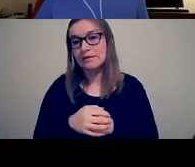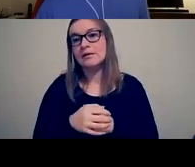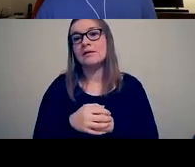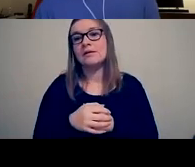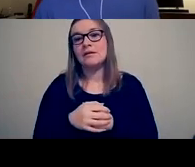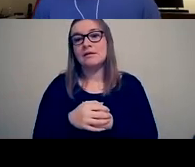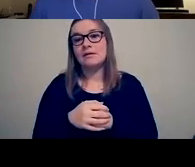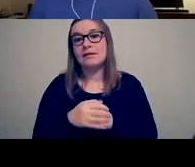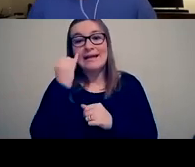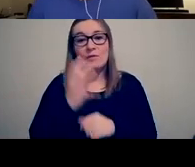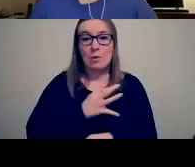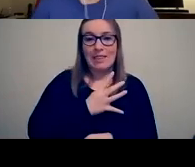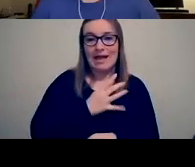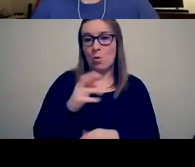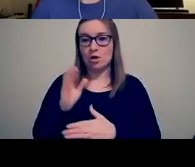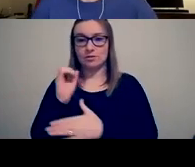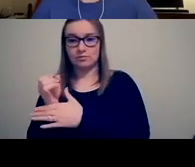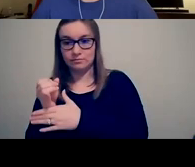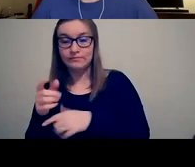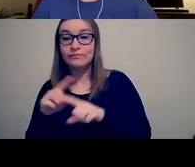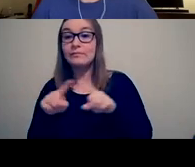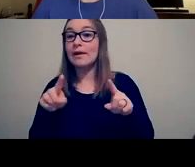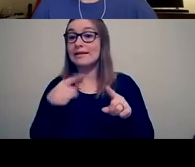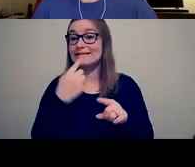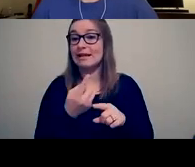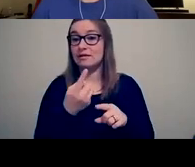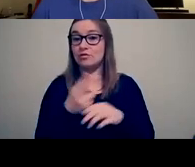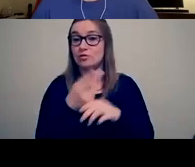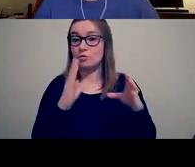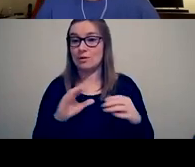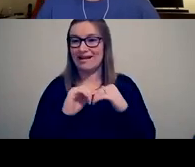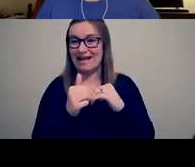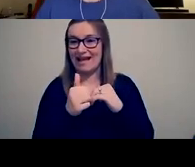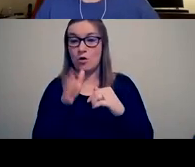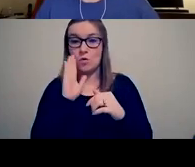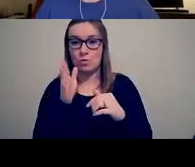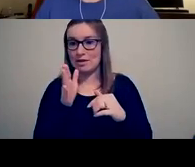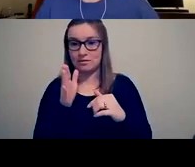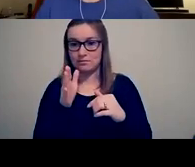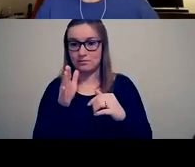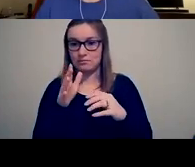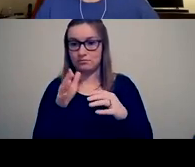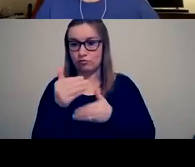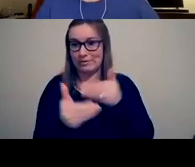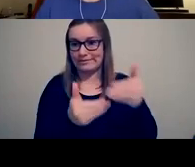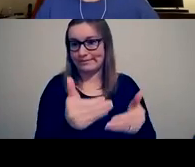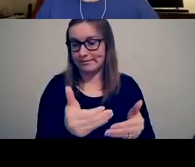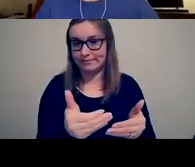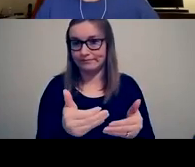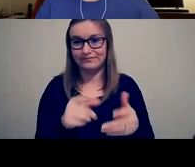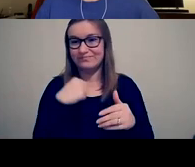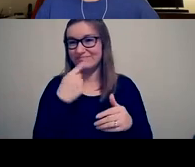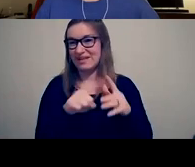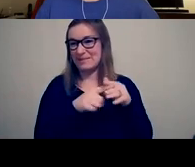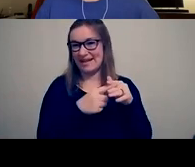But I think you need to also tell the user how this is going to behave up front before they start using it. And it's kind of done on this page,